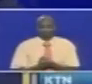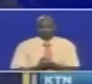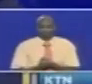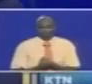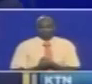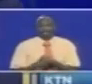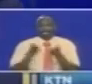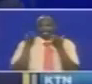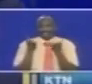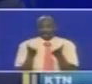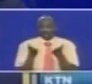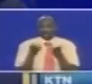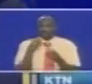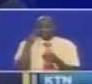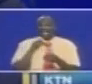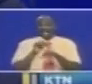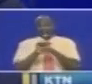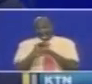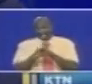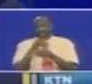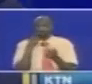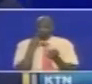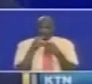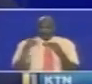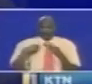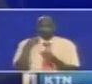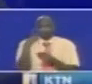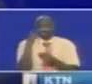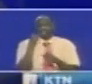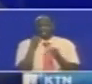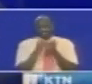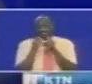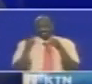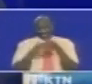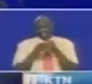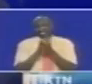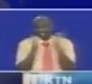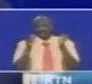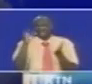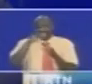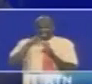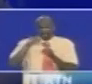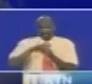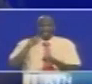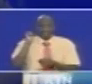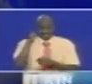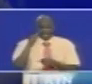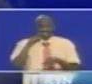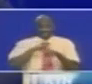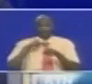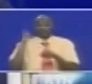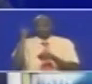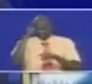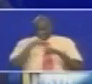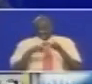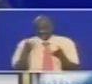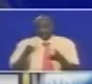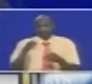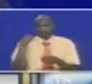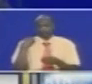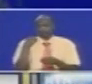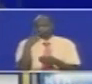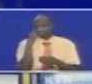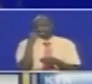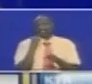No. Is it too early to talk about the 2017 general election? Well, as Kenyans mark the first year since the 2013